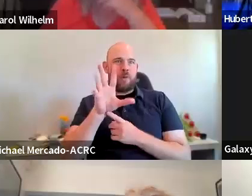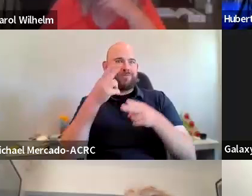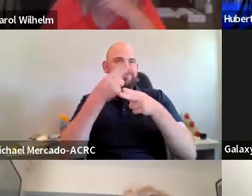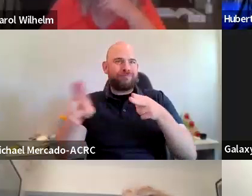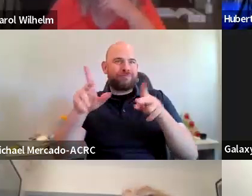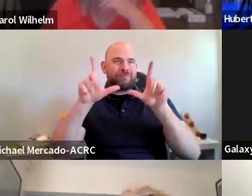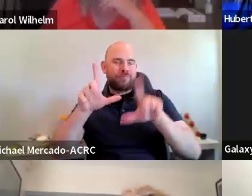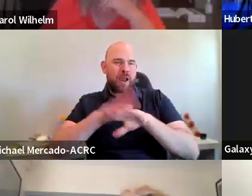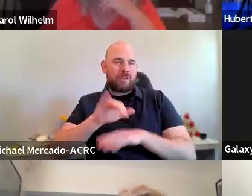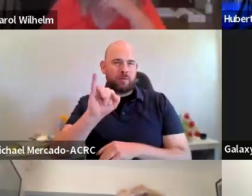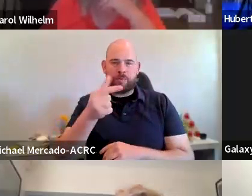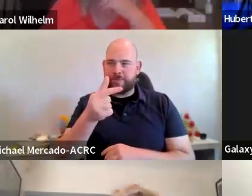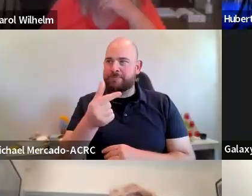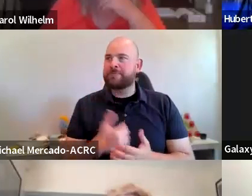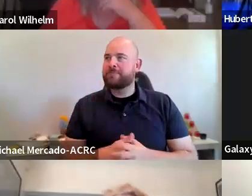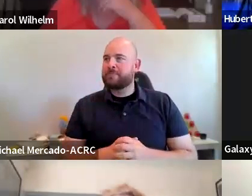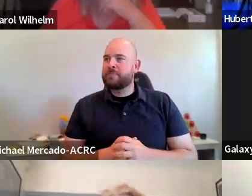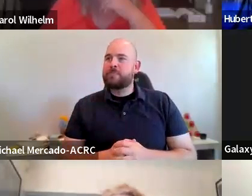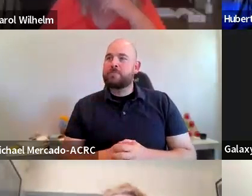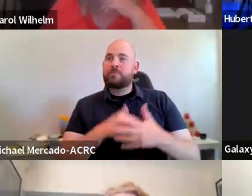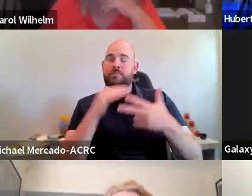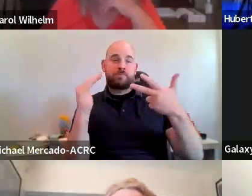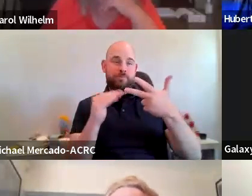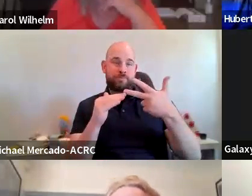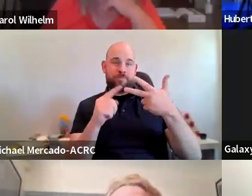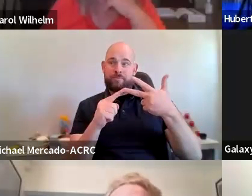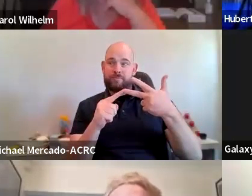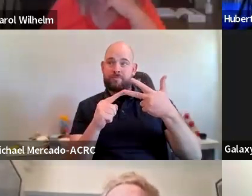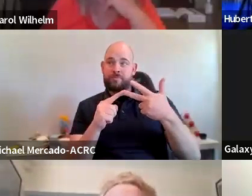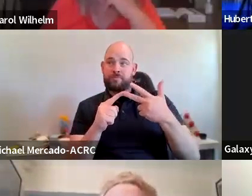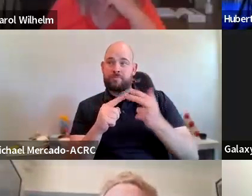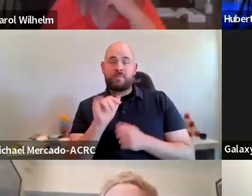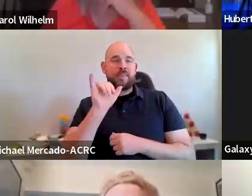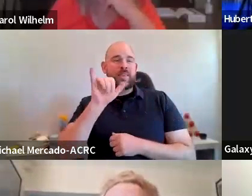and how that acquisition of language is so beneficial for a child.